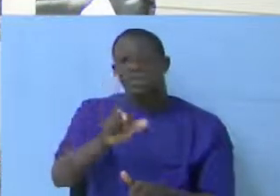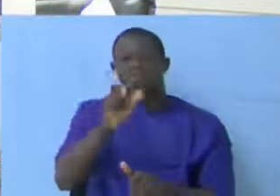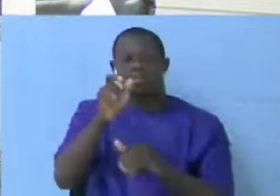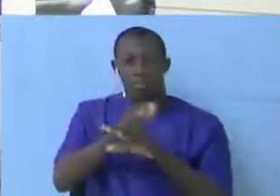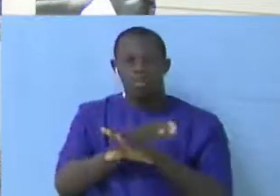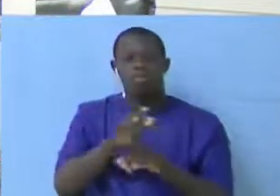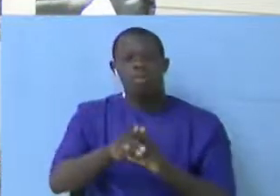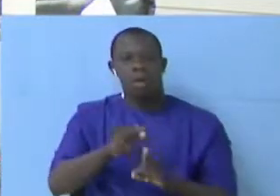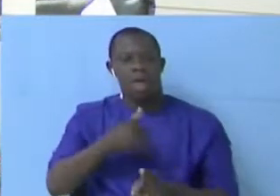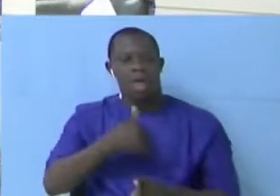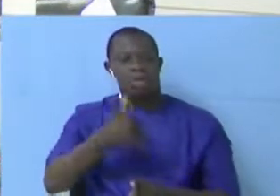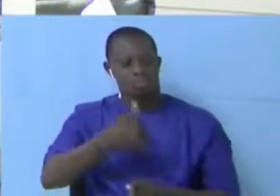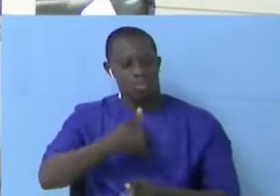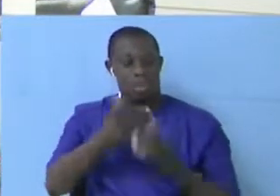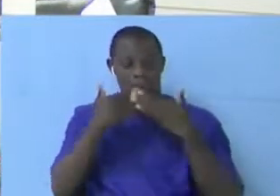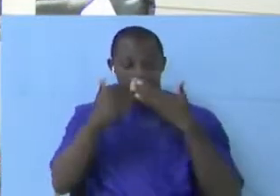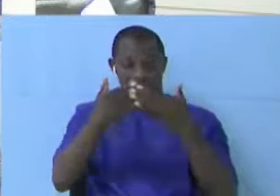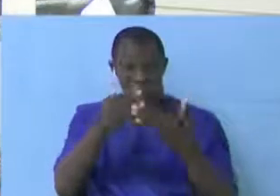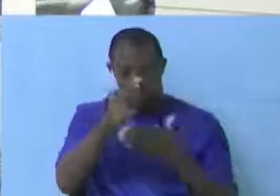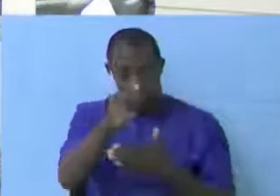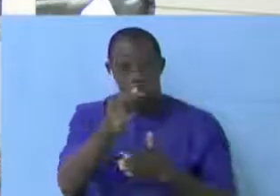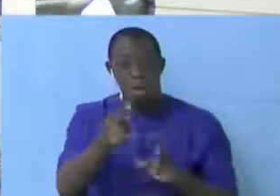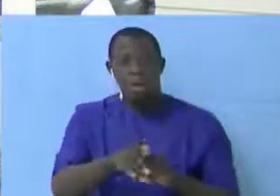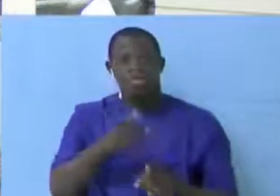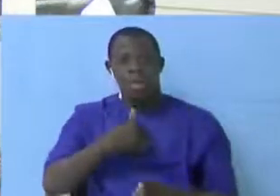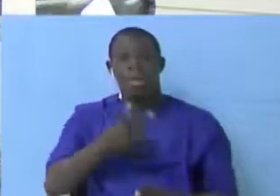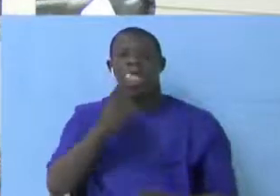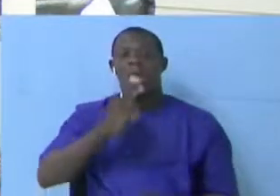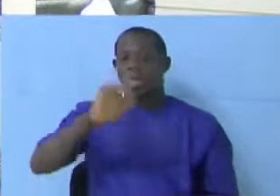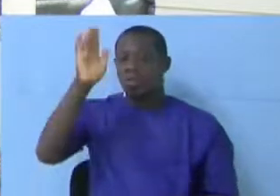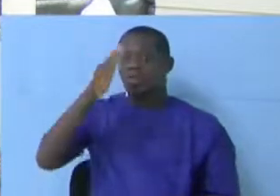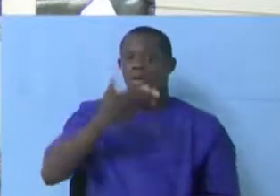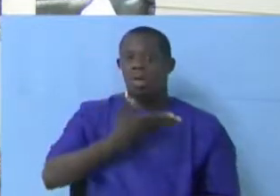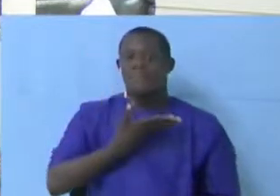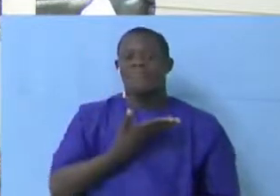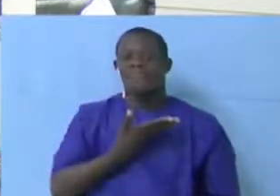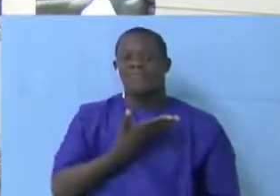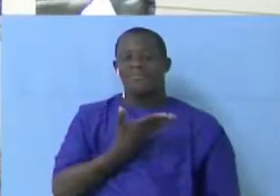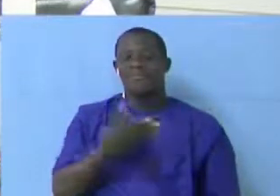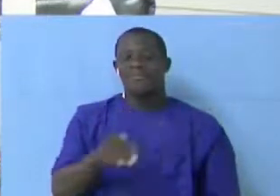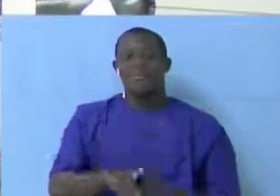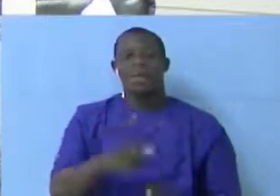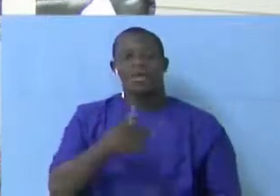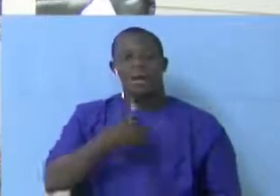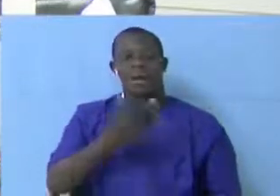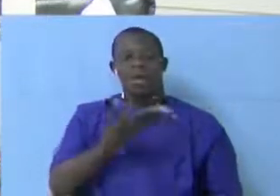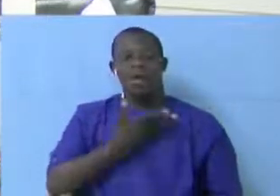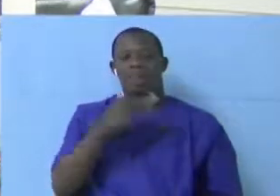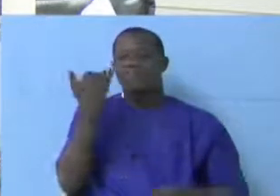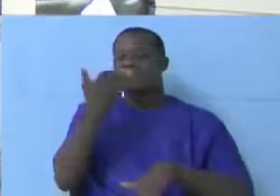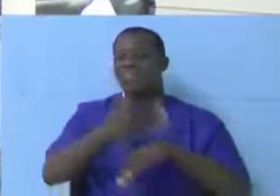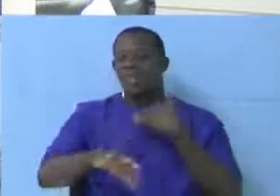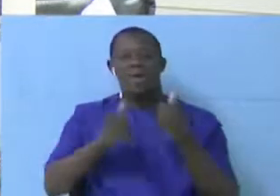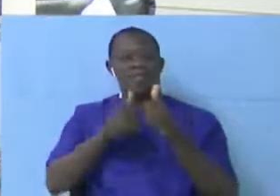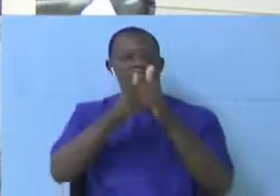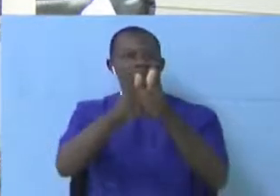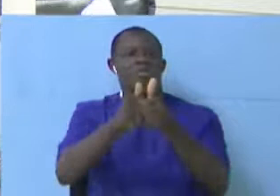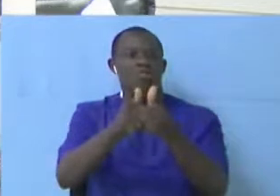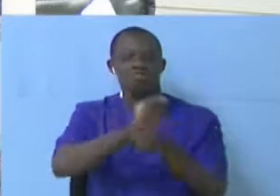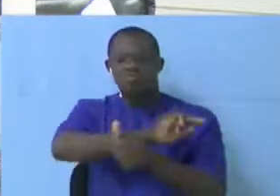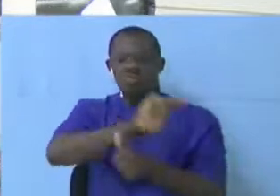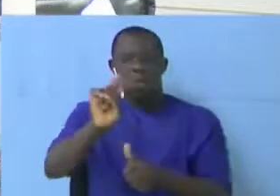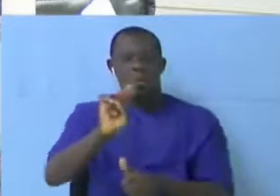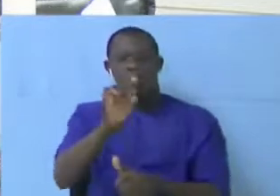I am telling you, I'm under oath, I've not followed one politician.